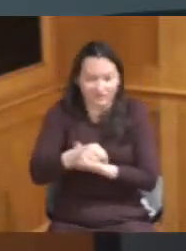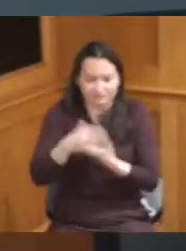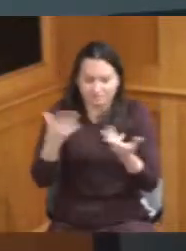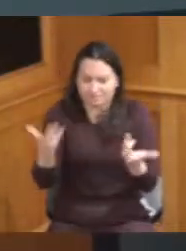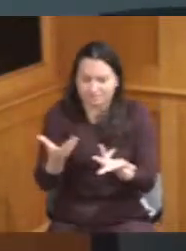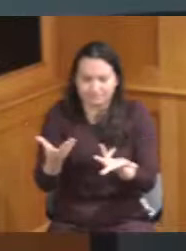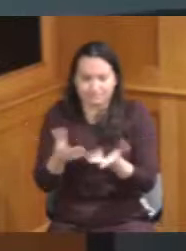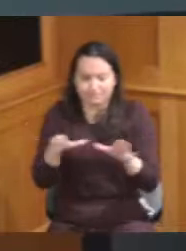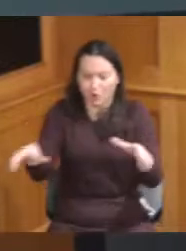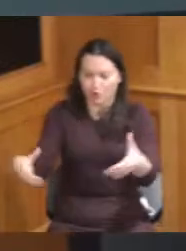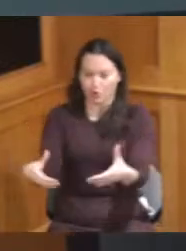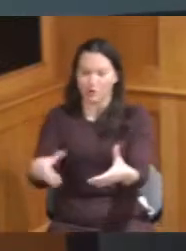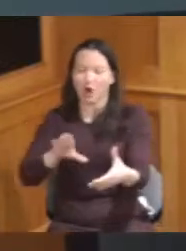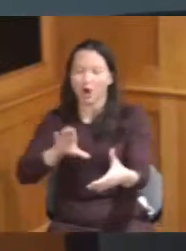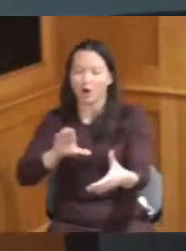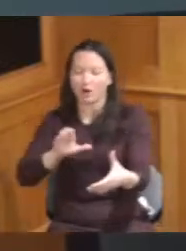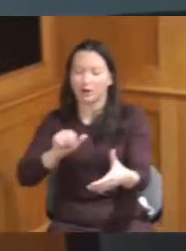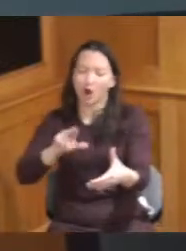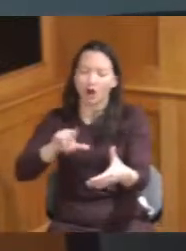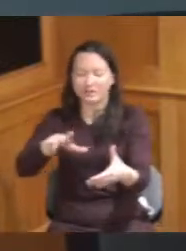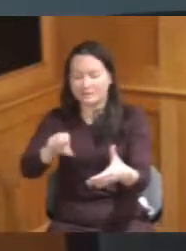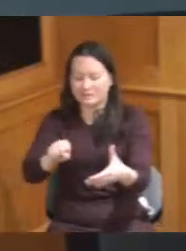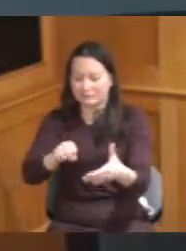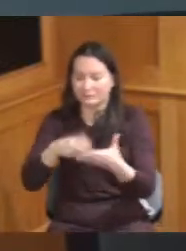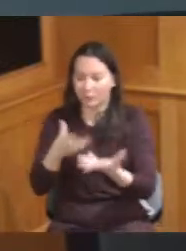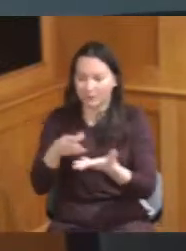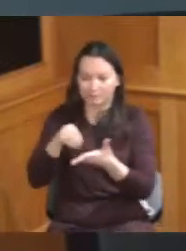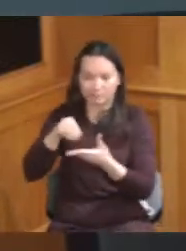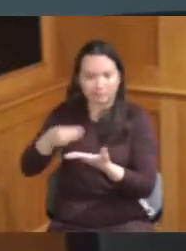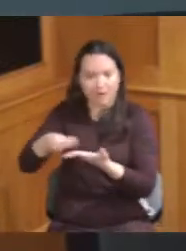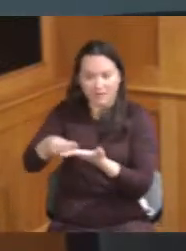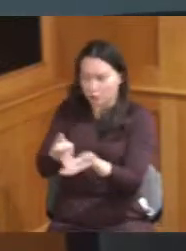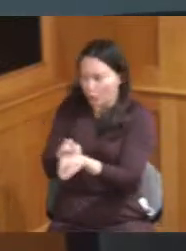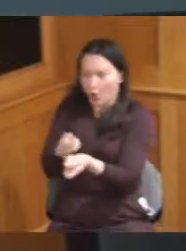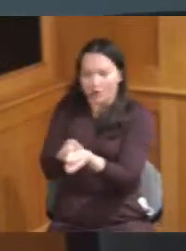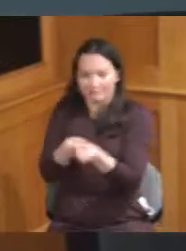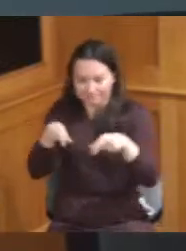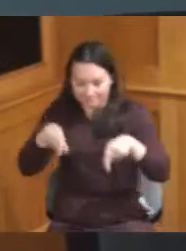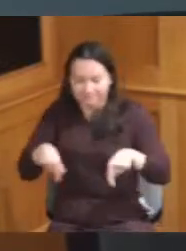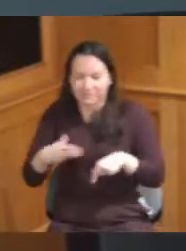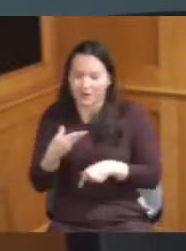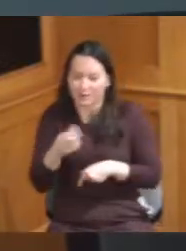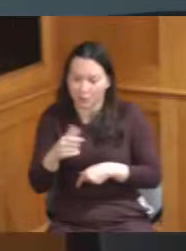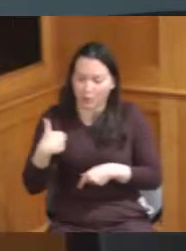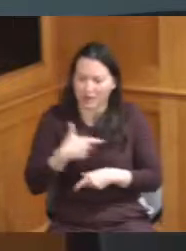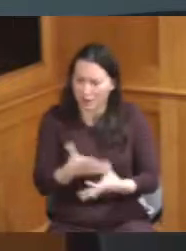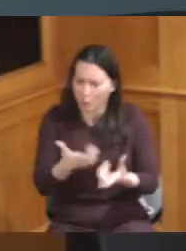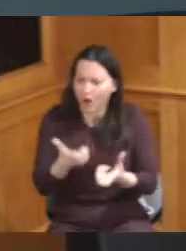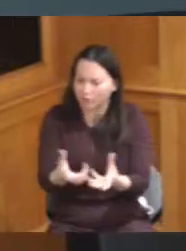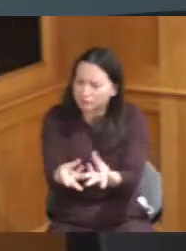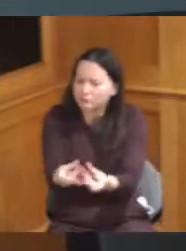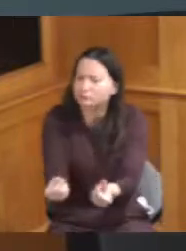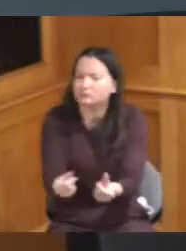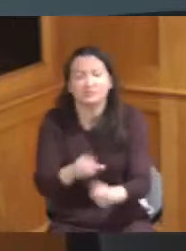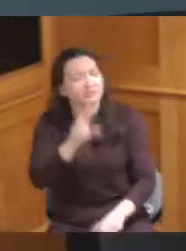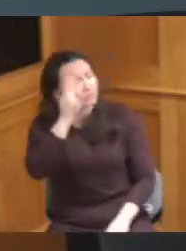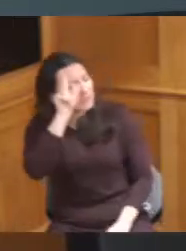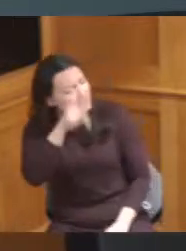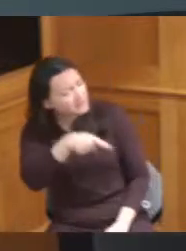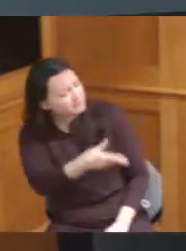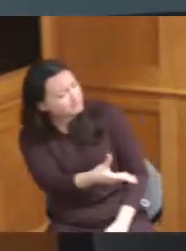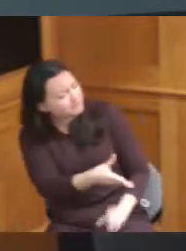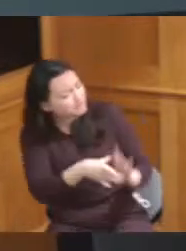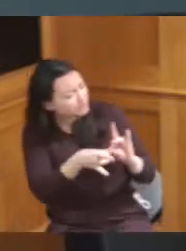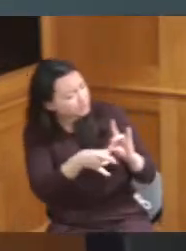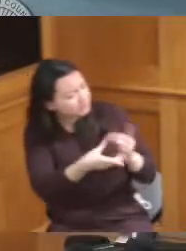of caucus group, you know, to bring those dollars here to Hamilton County, because we want definitely a cure. Vice President Driehaus, would you like to